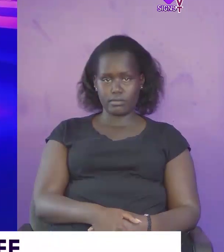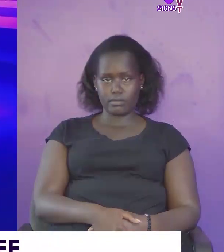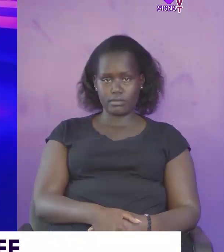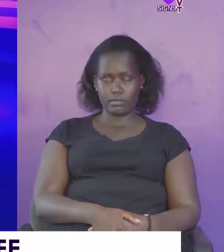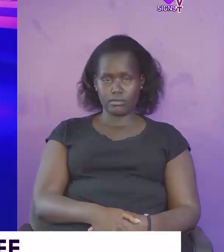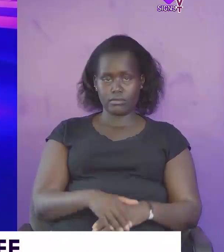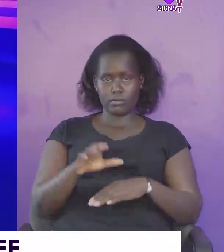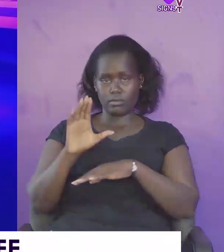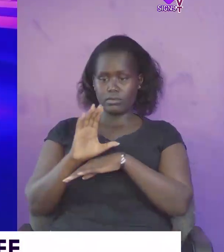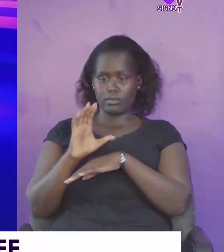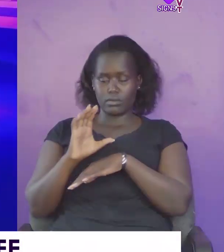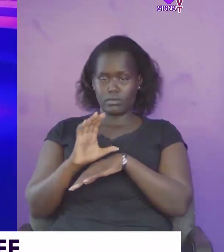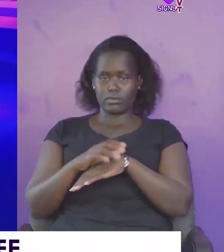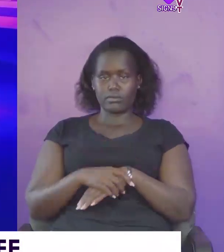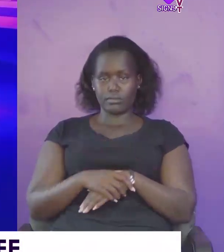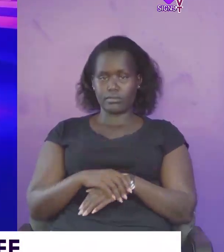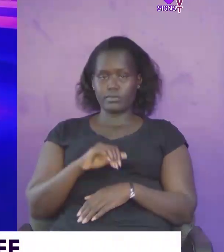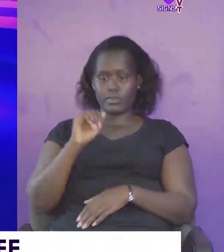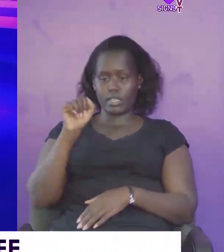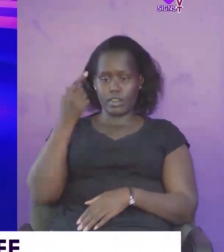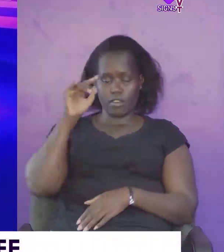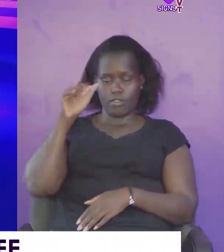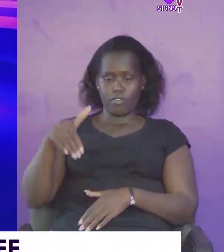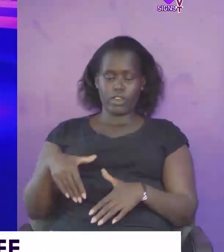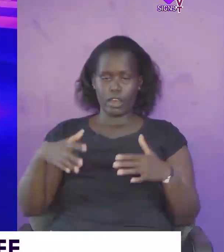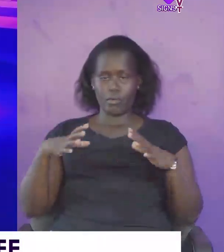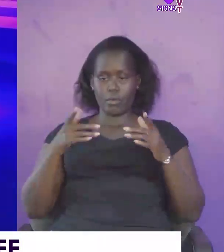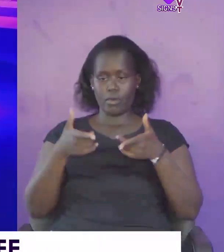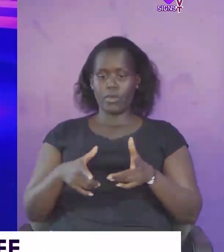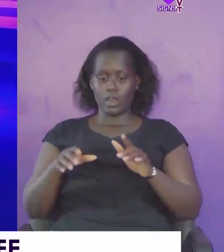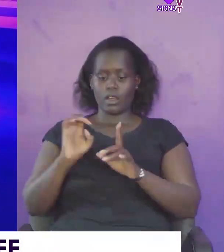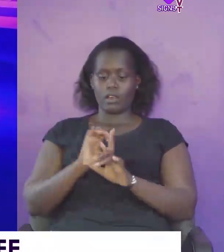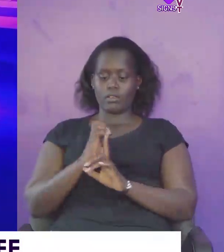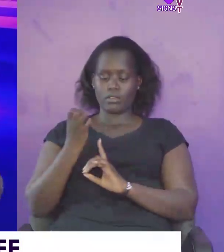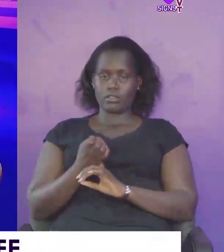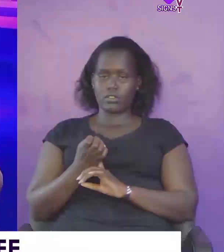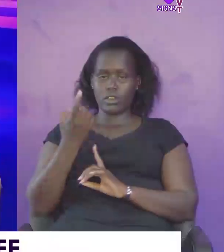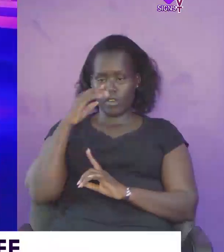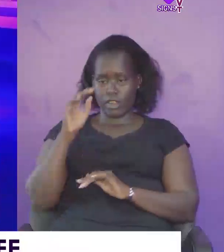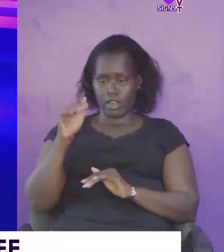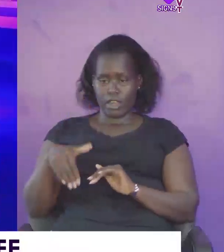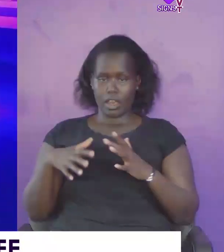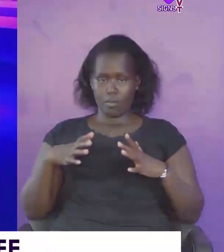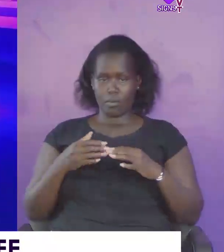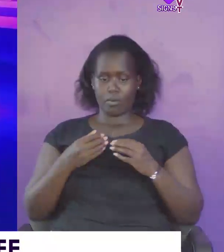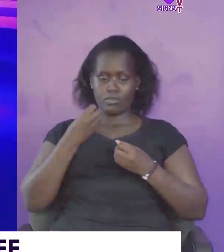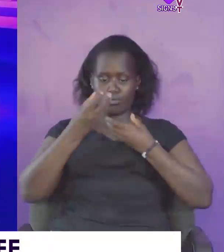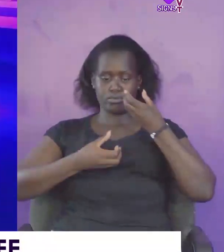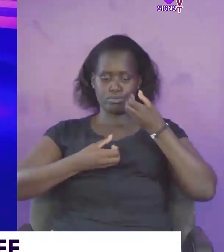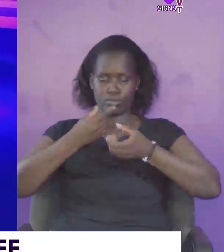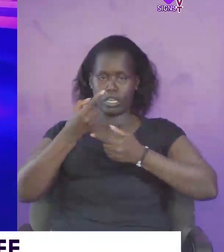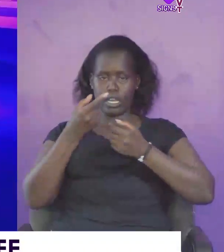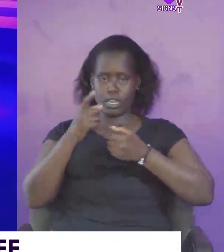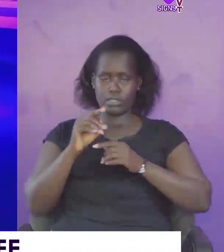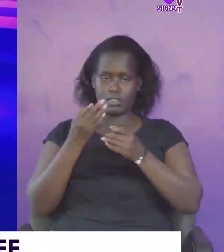church, Yeah, of I course, mean, that for young people. yeah, for young people, they should also allow the environment, for the young people to express themselves freely. Okay.